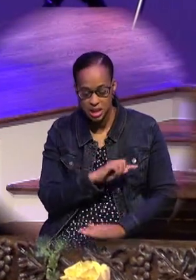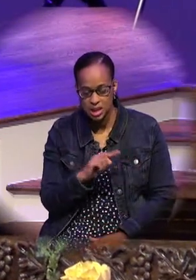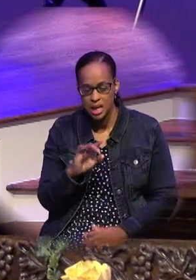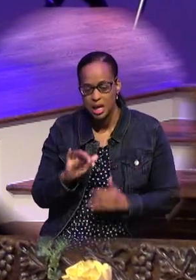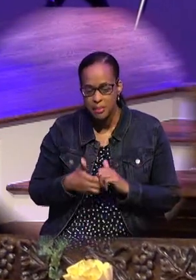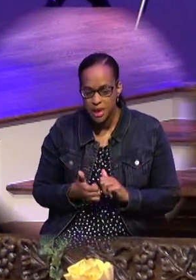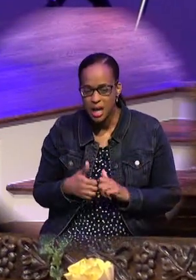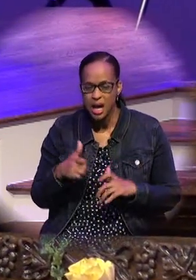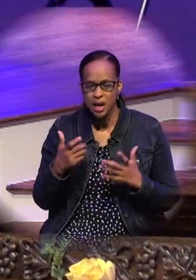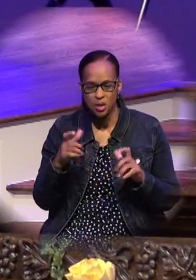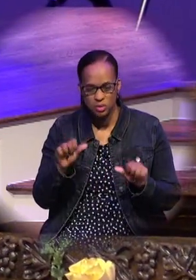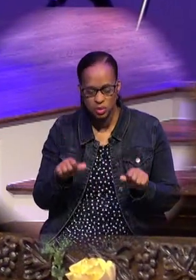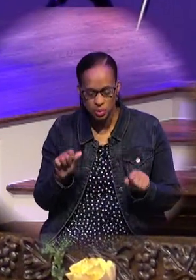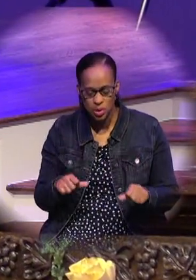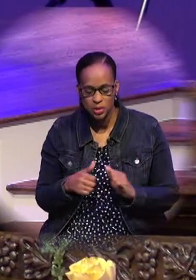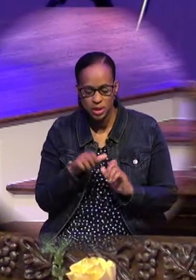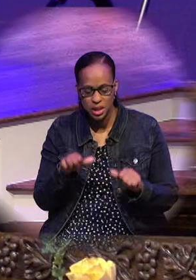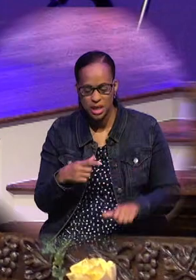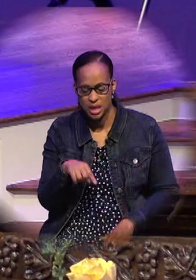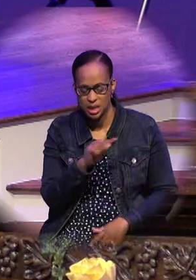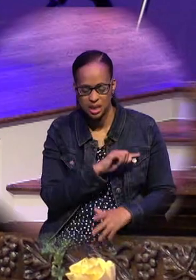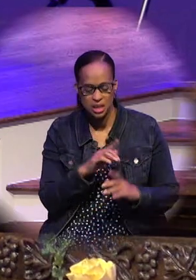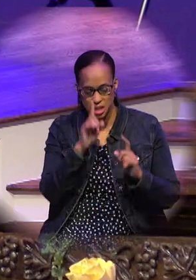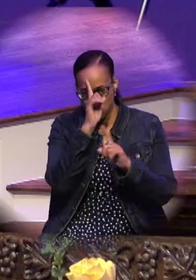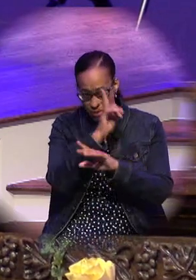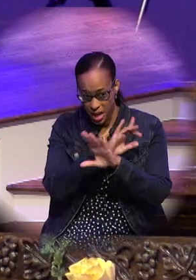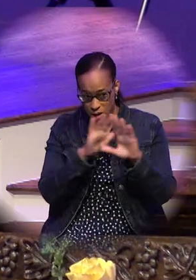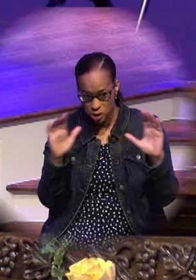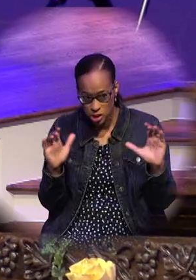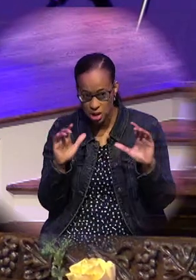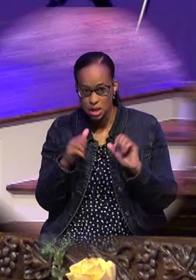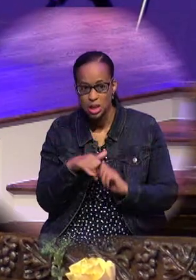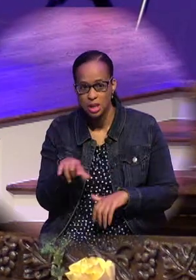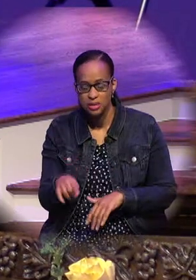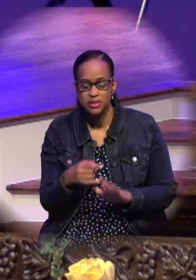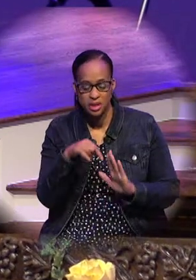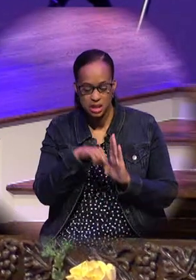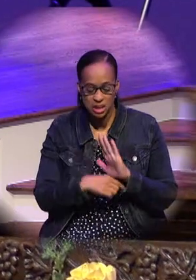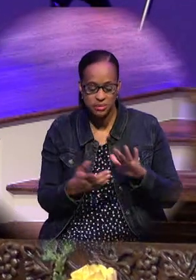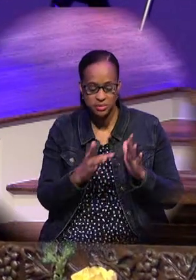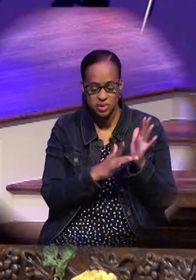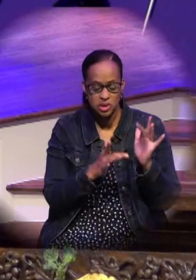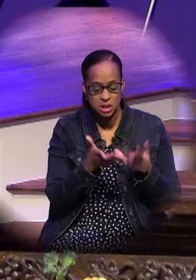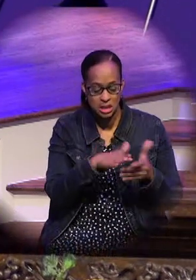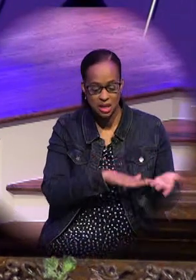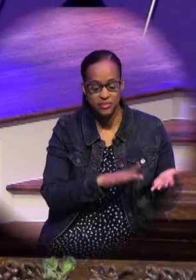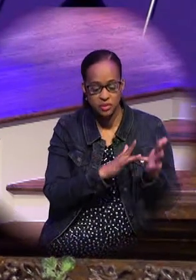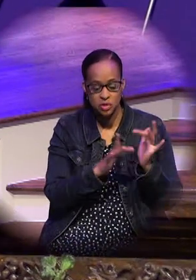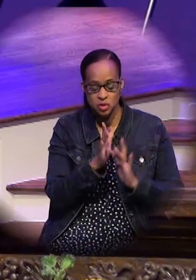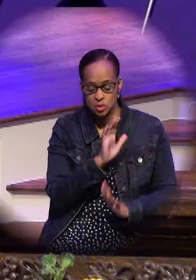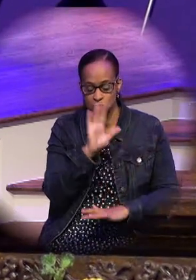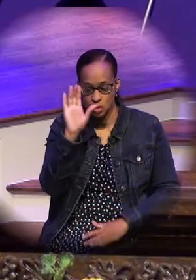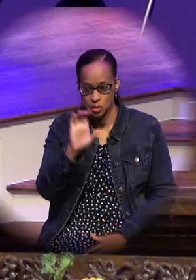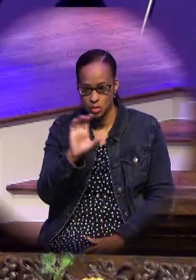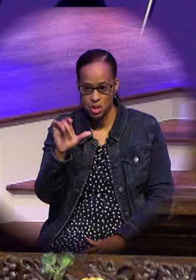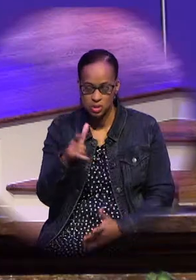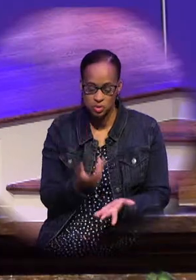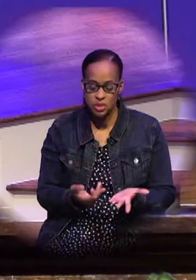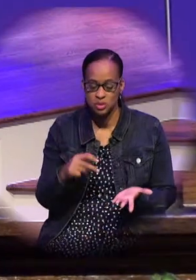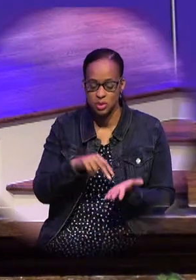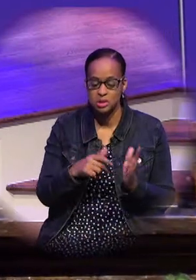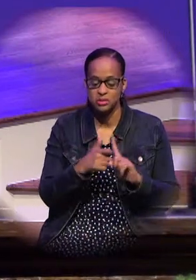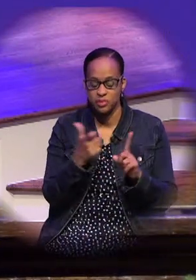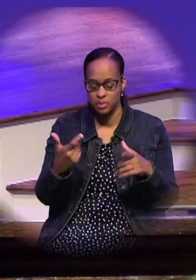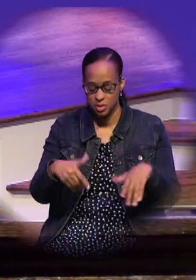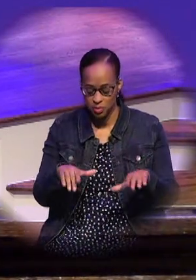how in the world could he imagine the death of Jesus on a cross and his resurrection from the